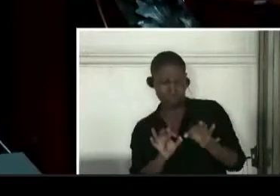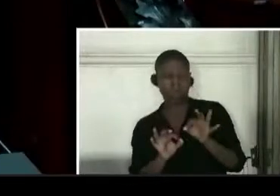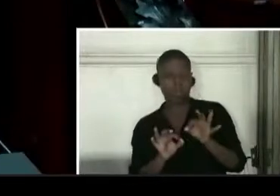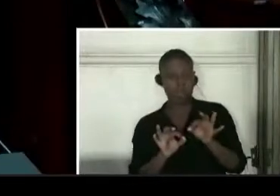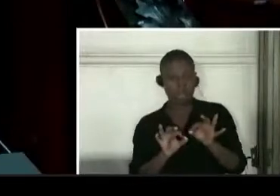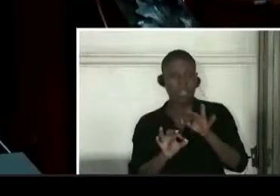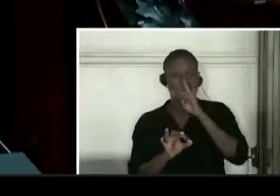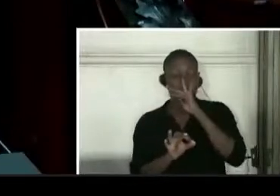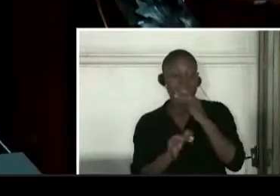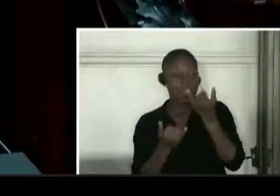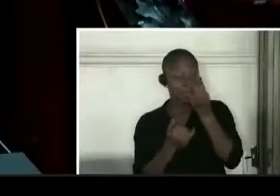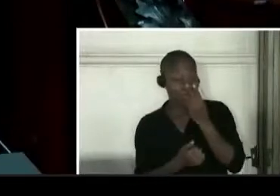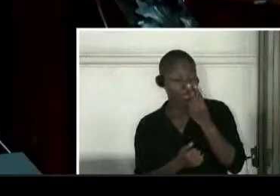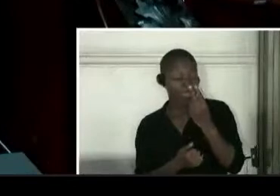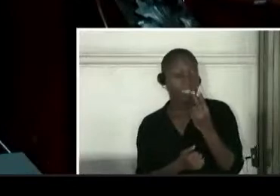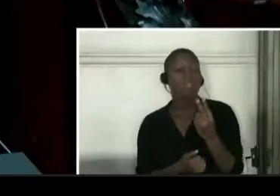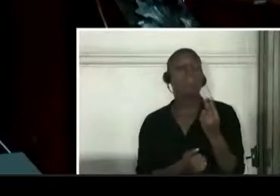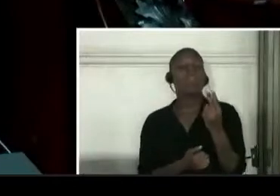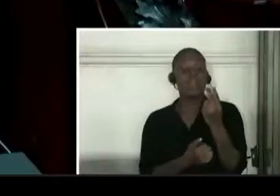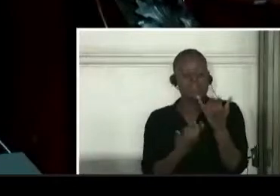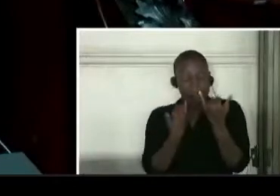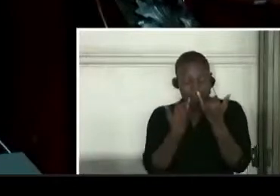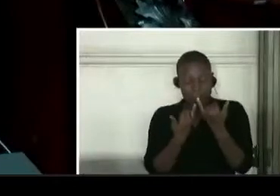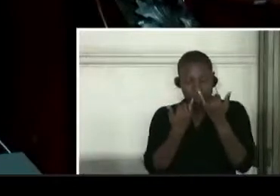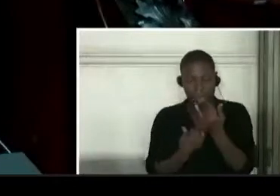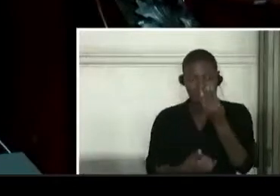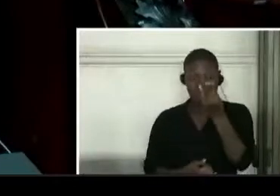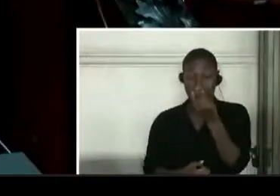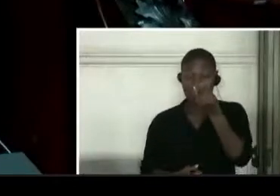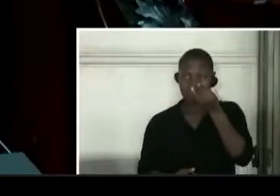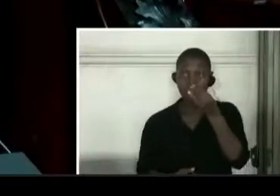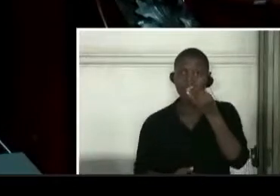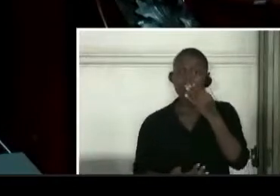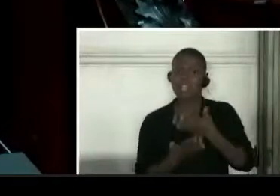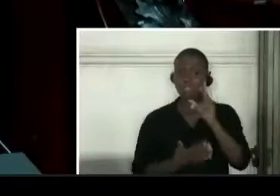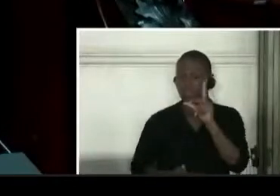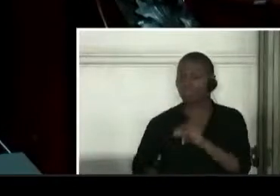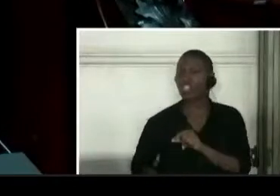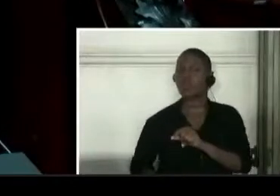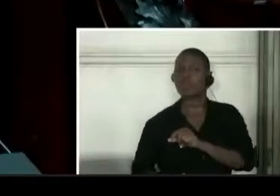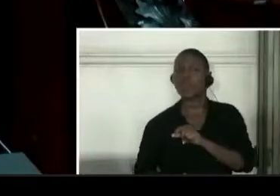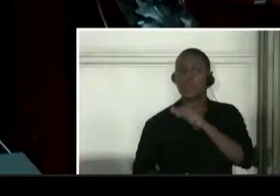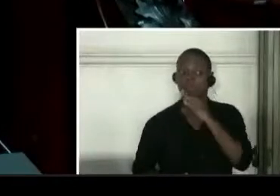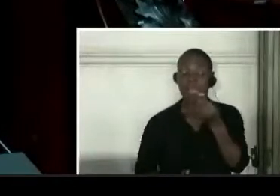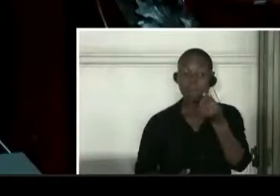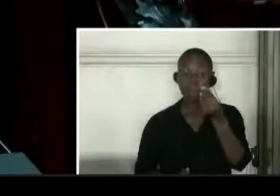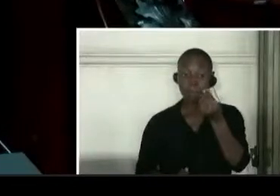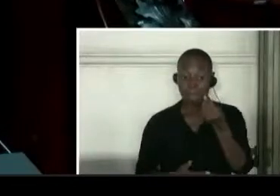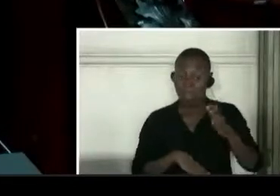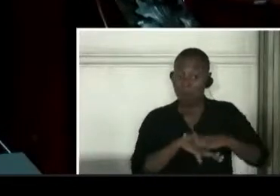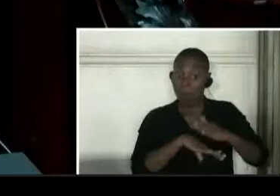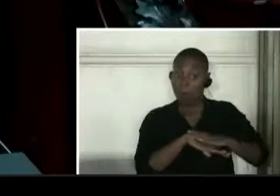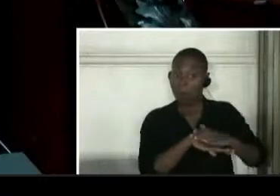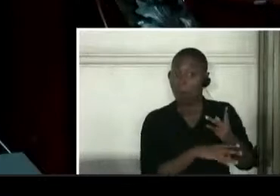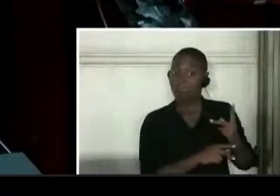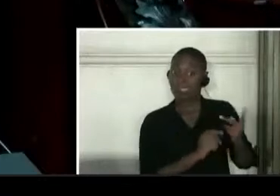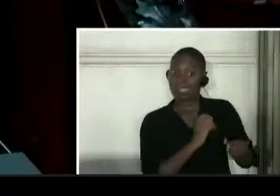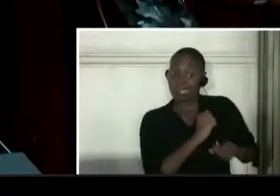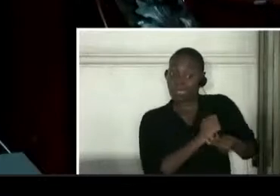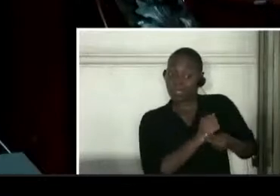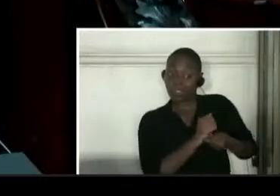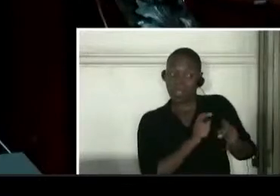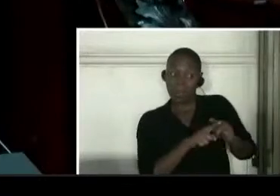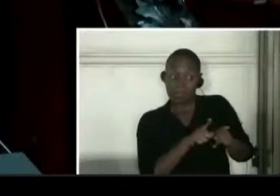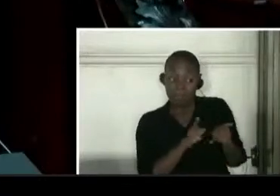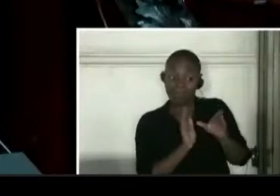yokuhlala ngamanani aphansi at the expense of those who really need it. We are equally making a call to the department to ensure that it reaches